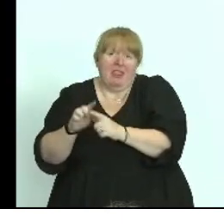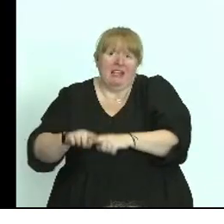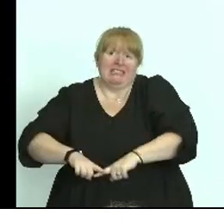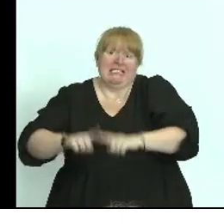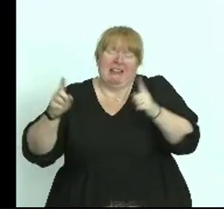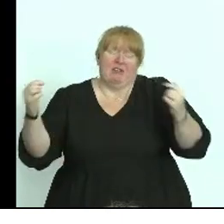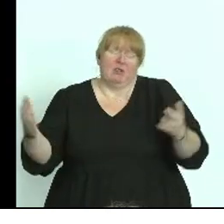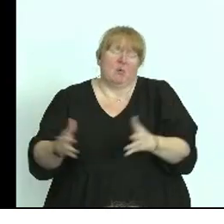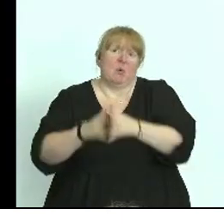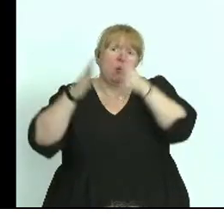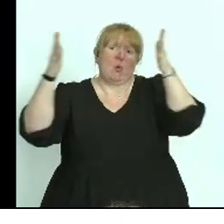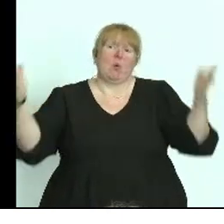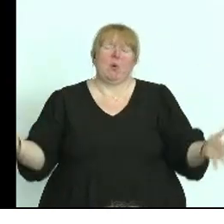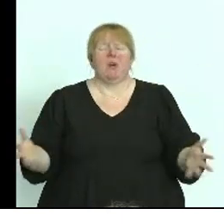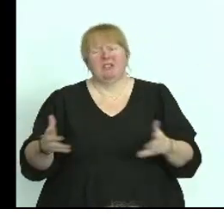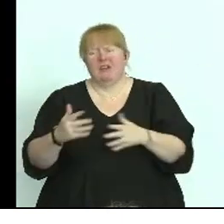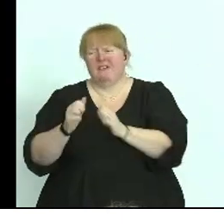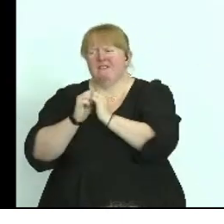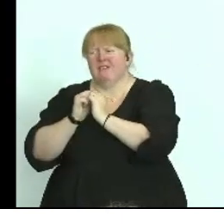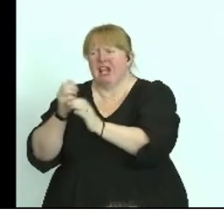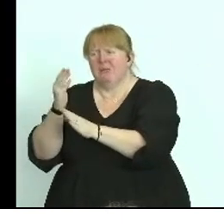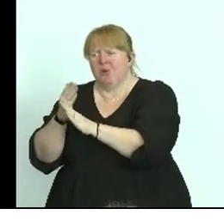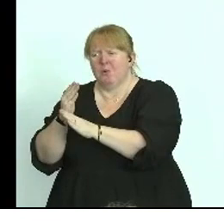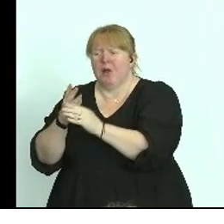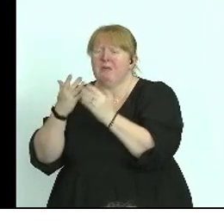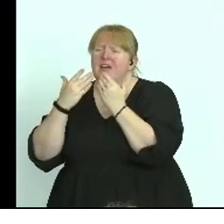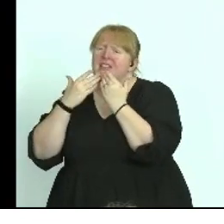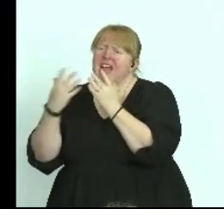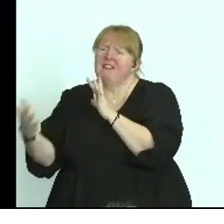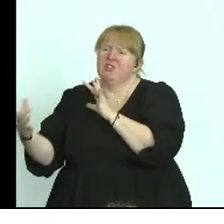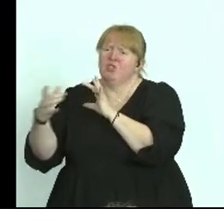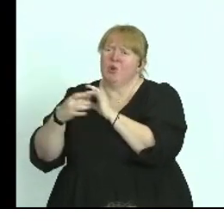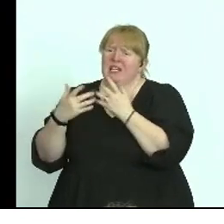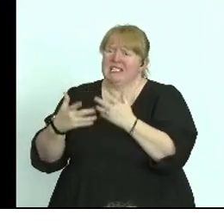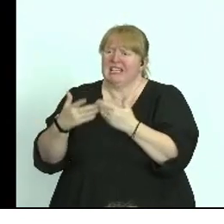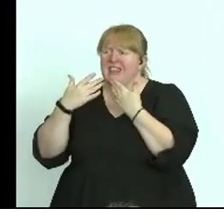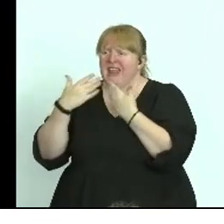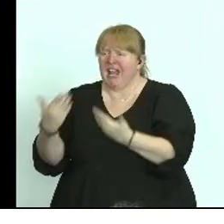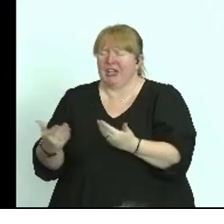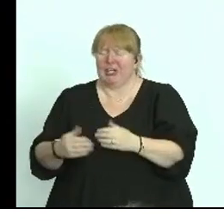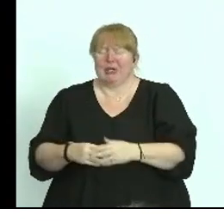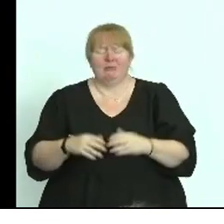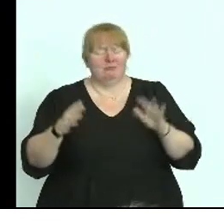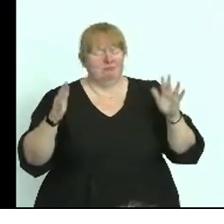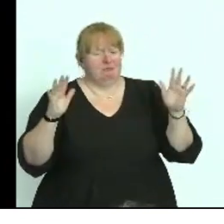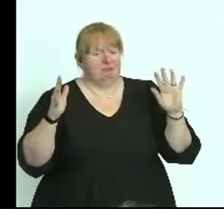really valuable work you're doing. So thank you for joining us. Yeah, thank you. Thank you.